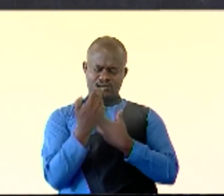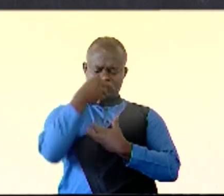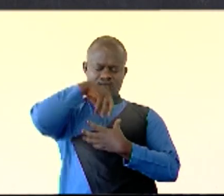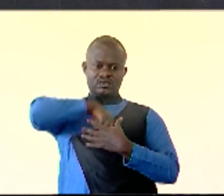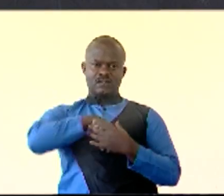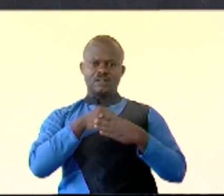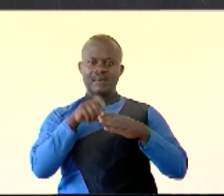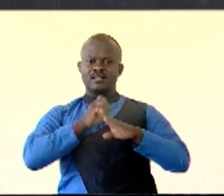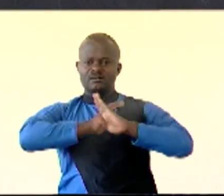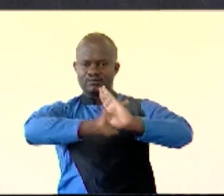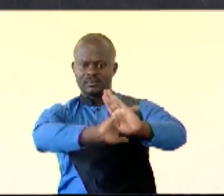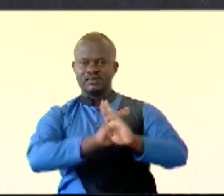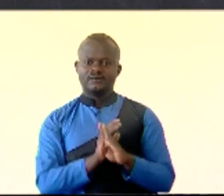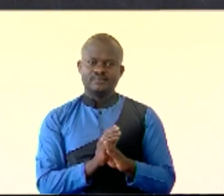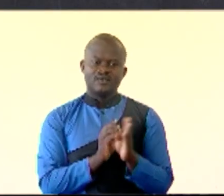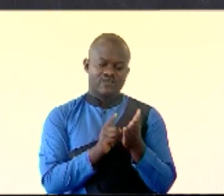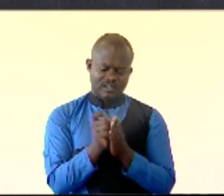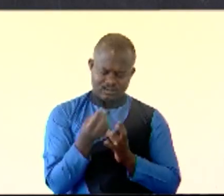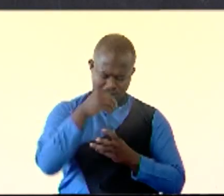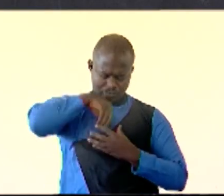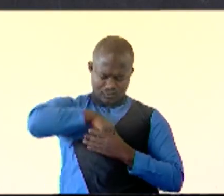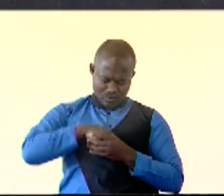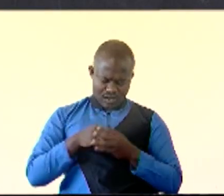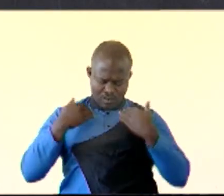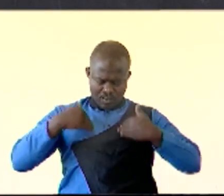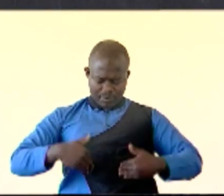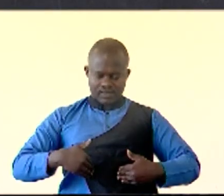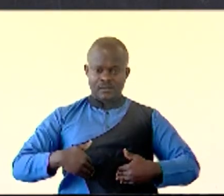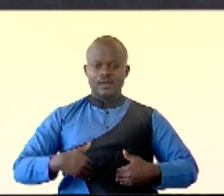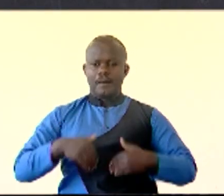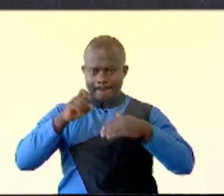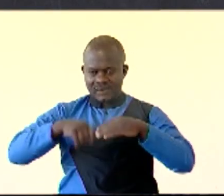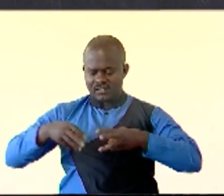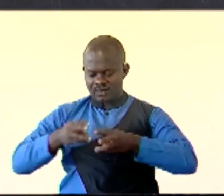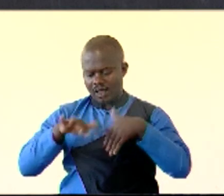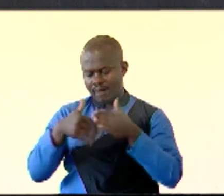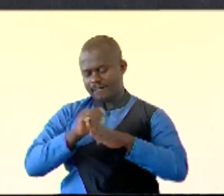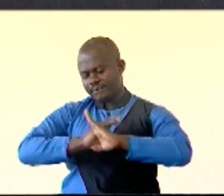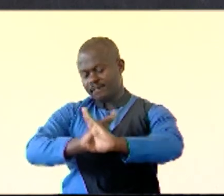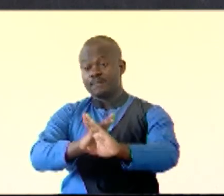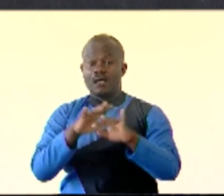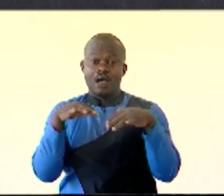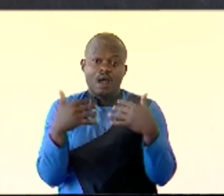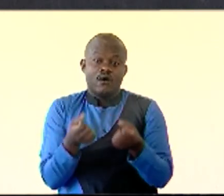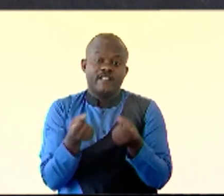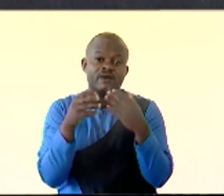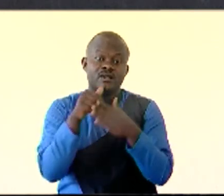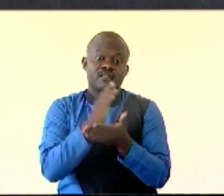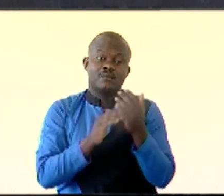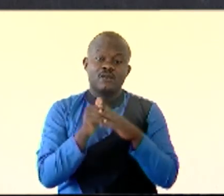defense. Viruses enters into the body, there must be a line of defense. However, some of the